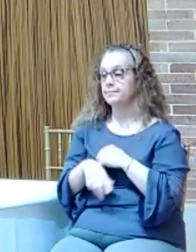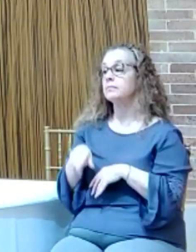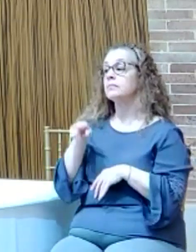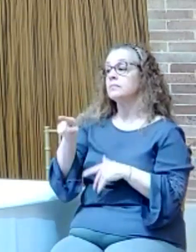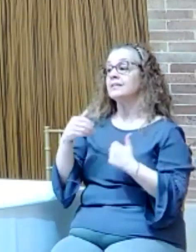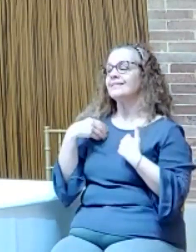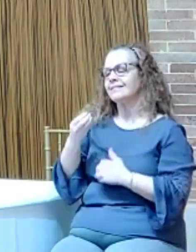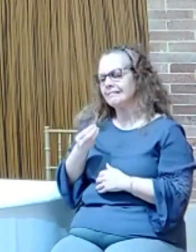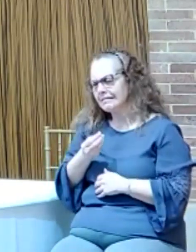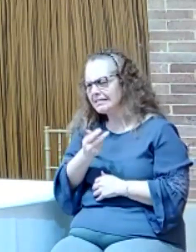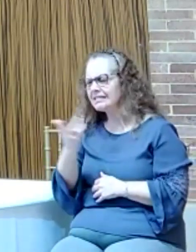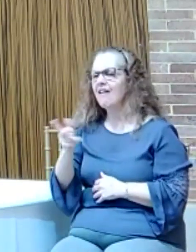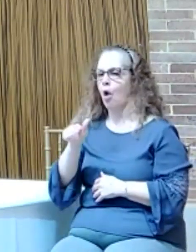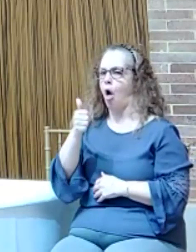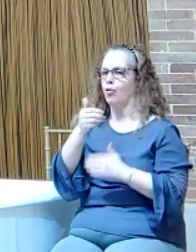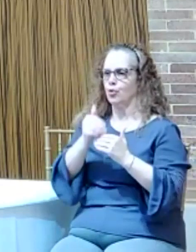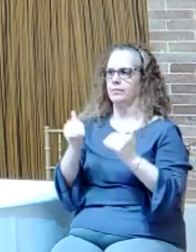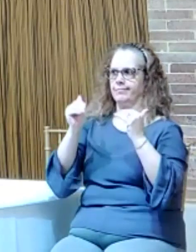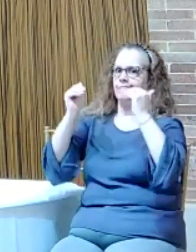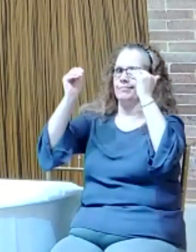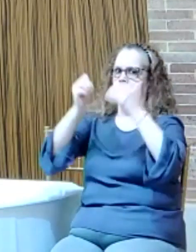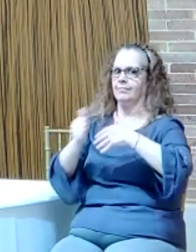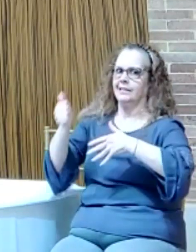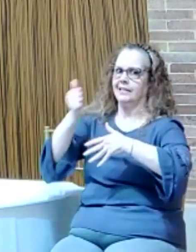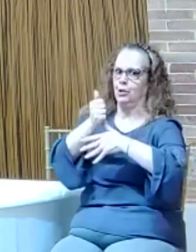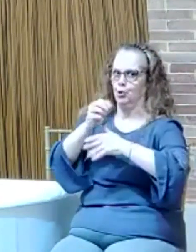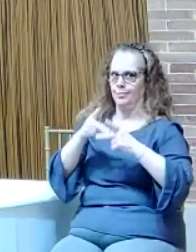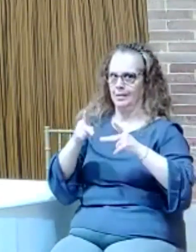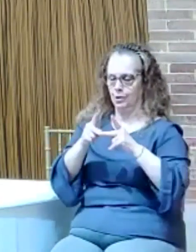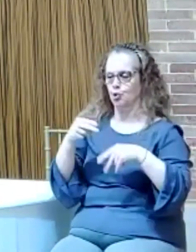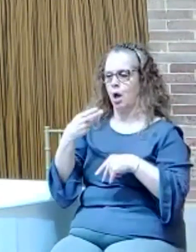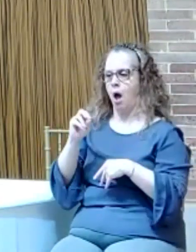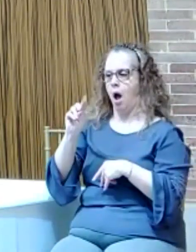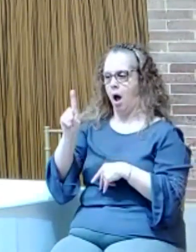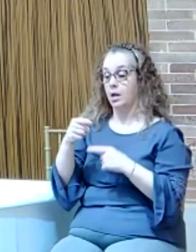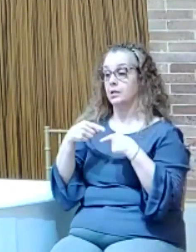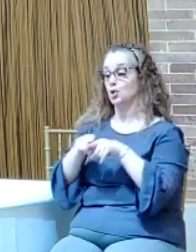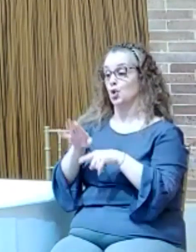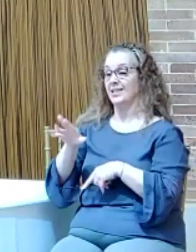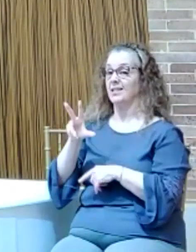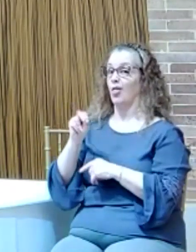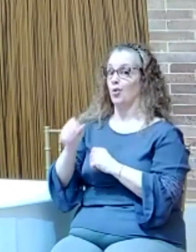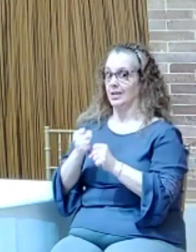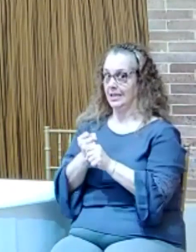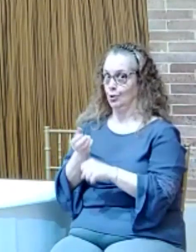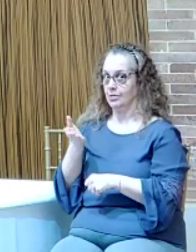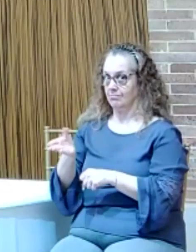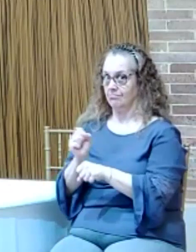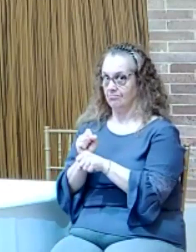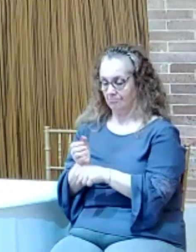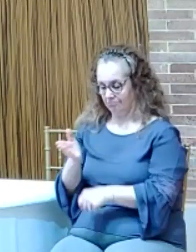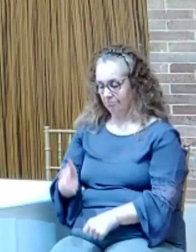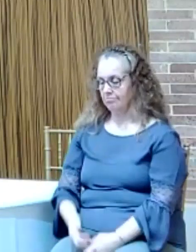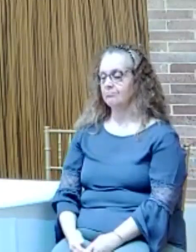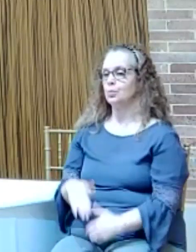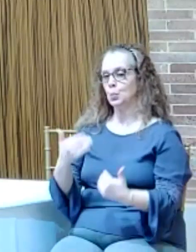several other senior positions at HUD during his three decades at that agency which